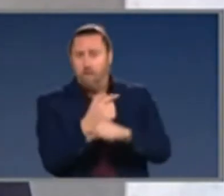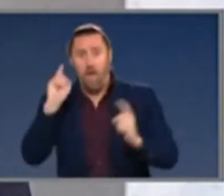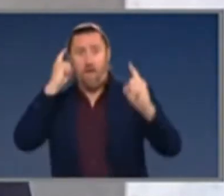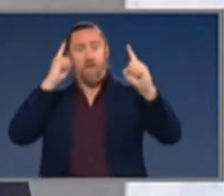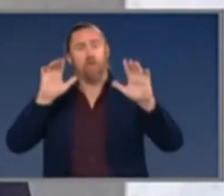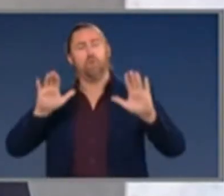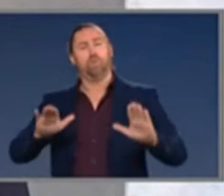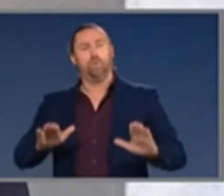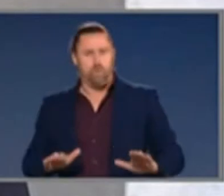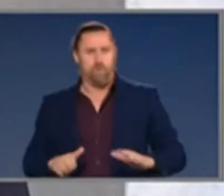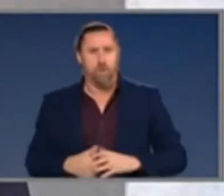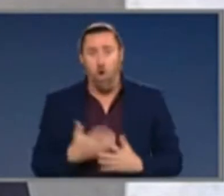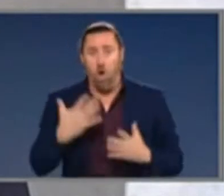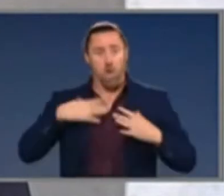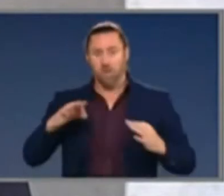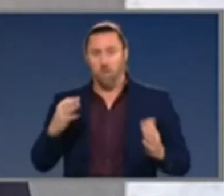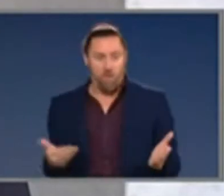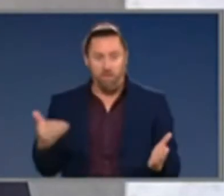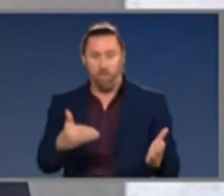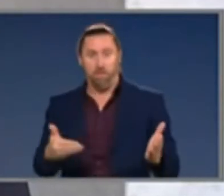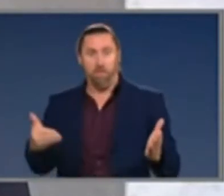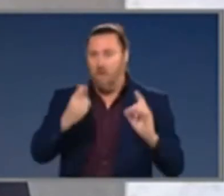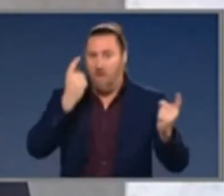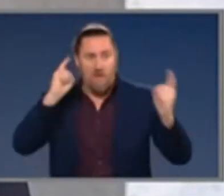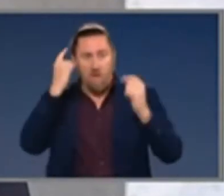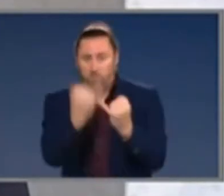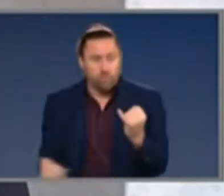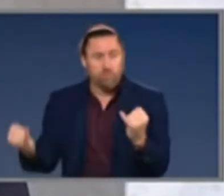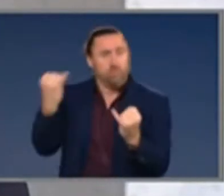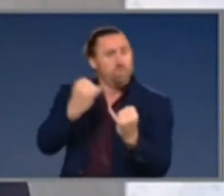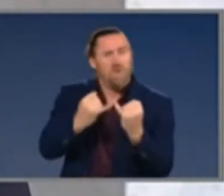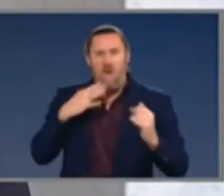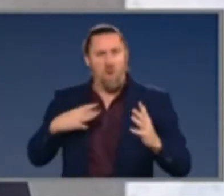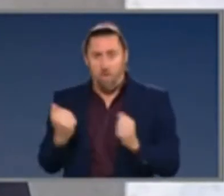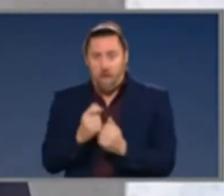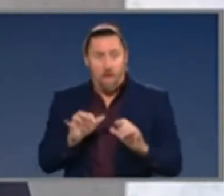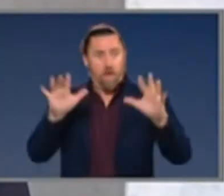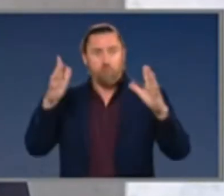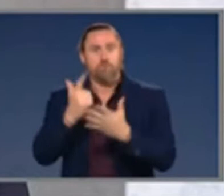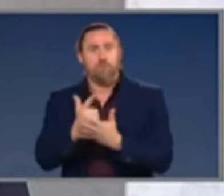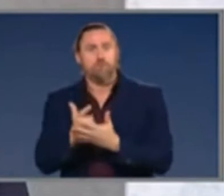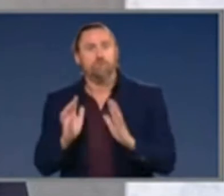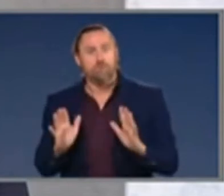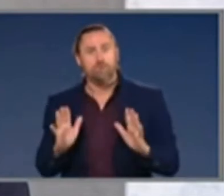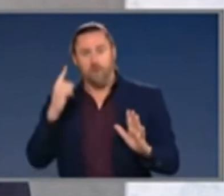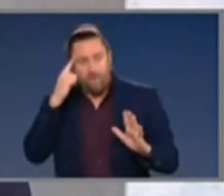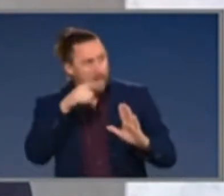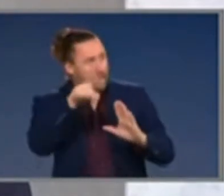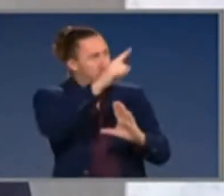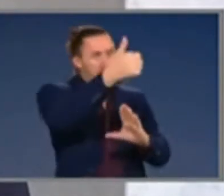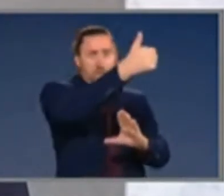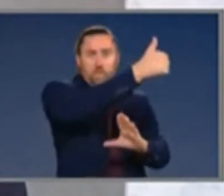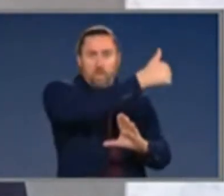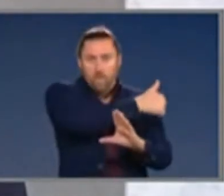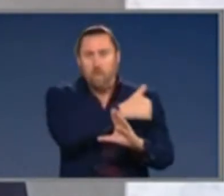to not add to the any exaggeration of how that relationship is